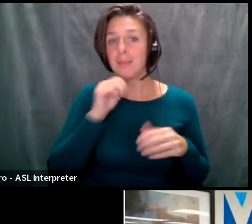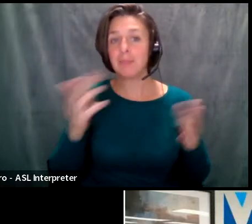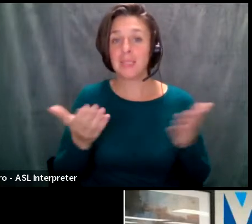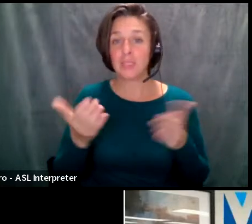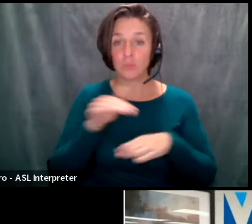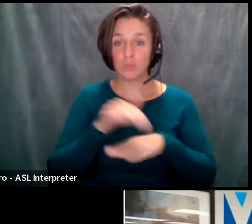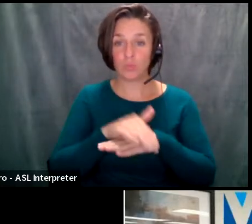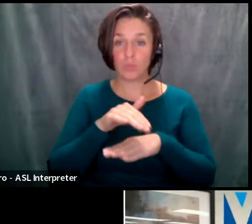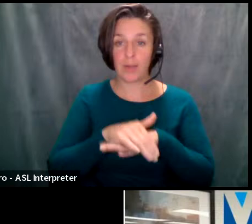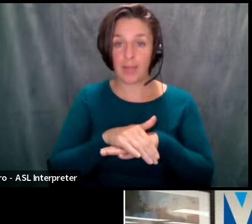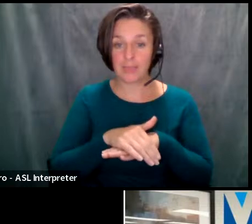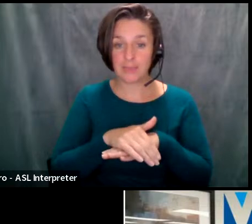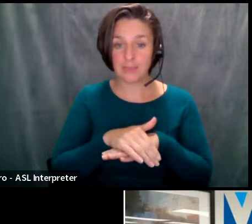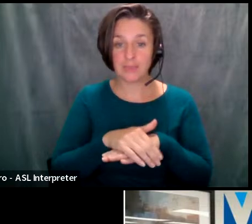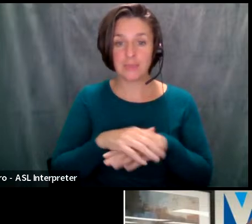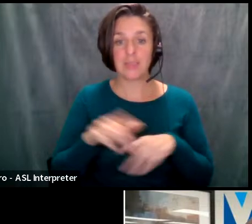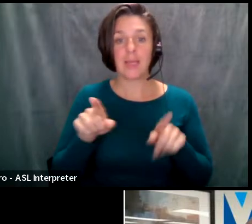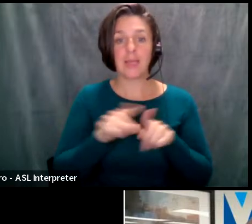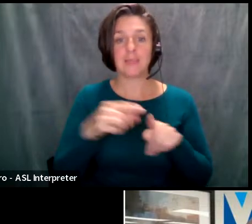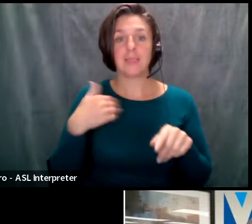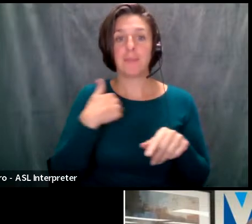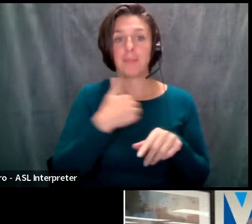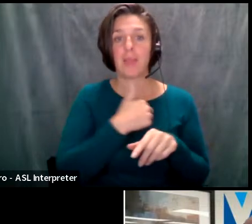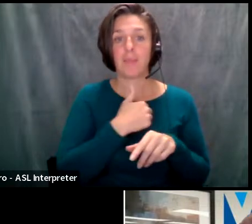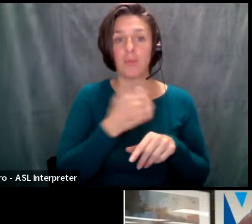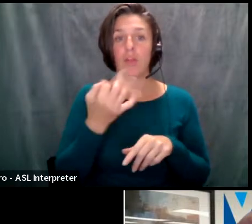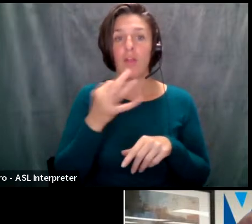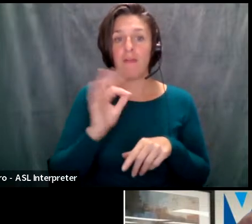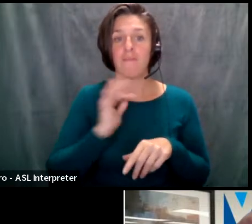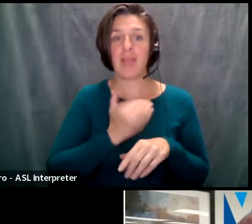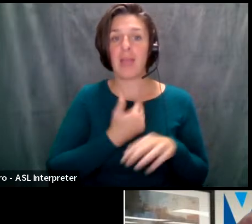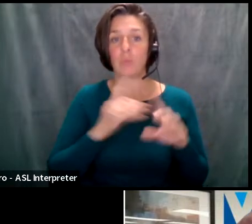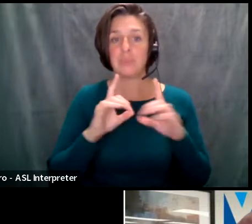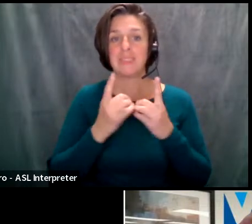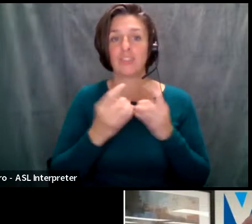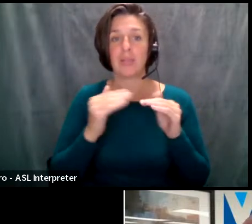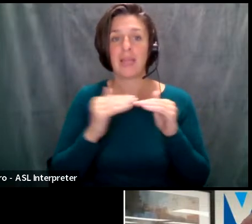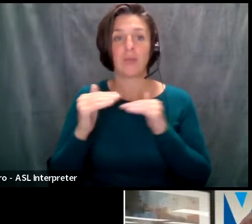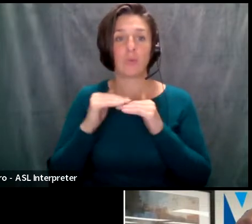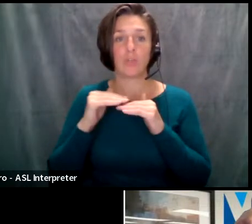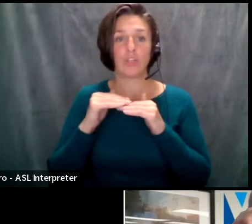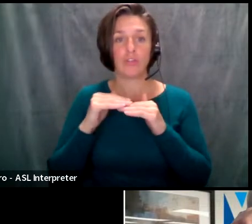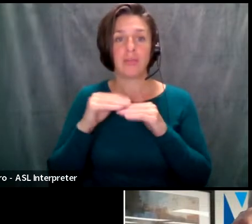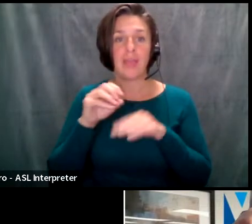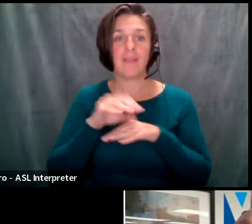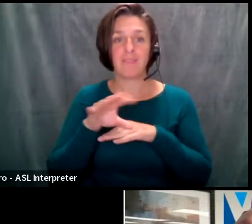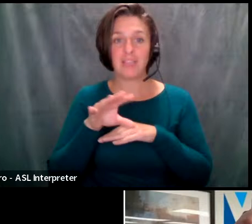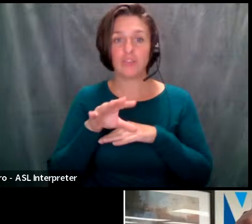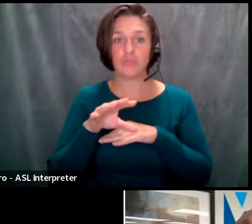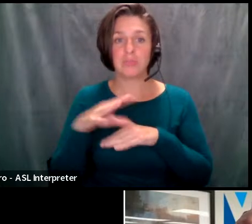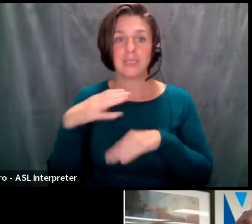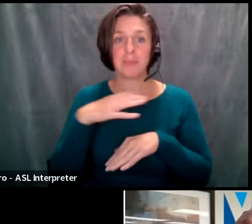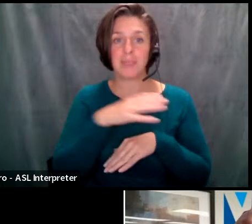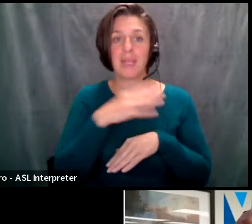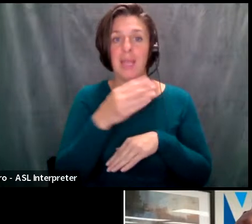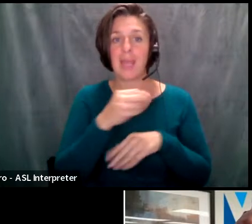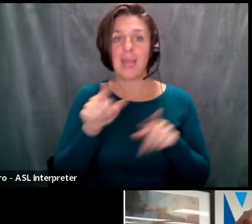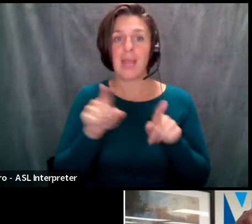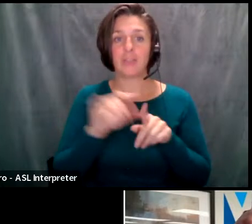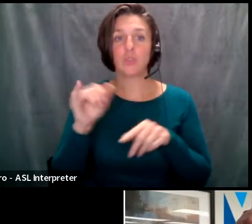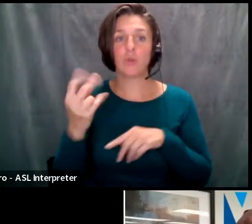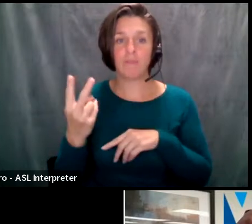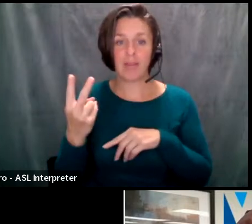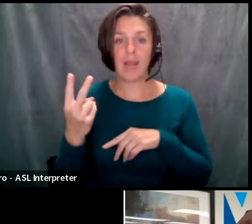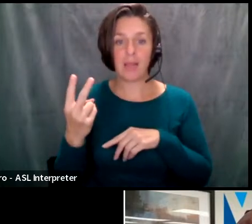tonight as a member of our district's Equity Advisory Committee and as a Juvenile Justice and